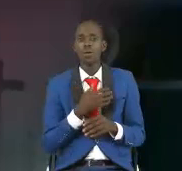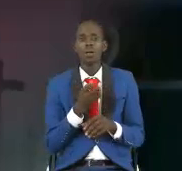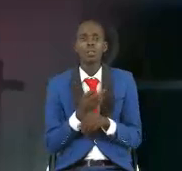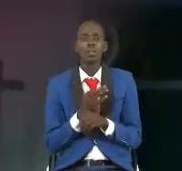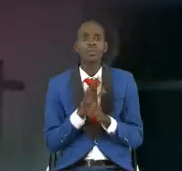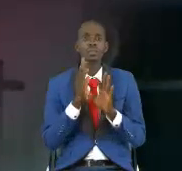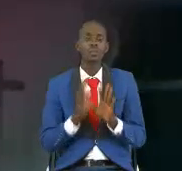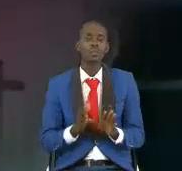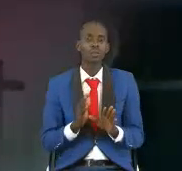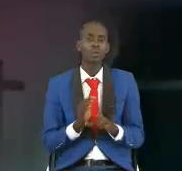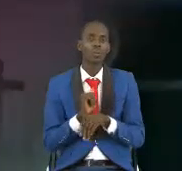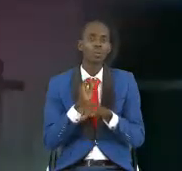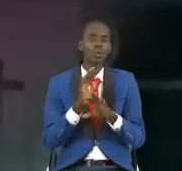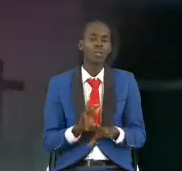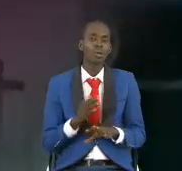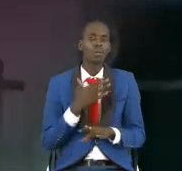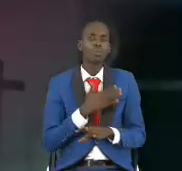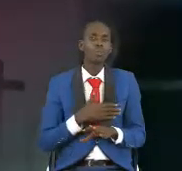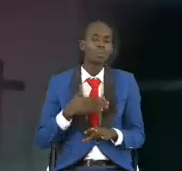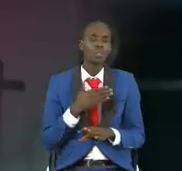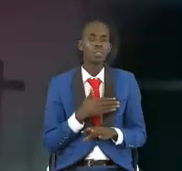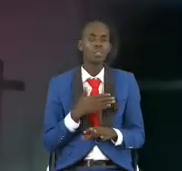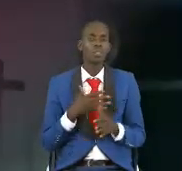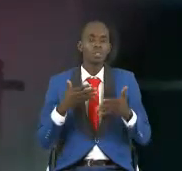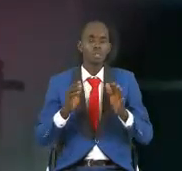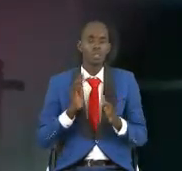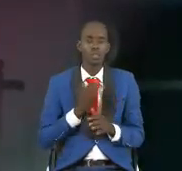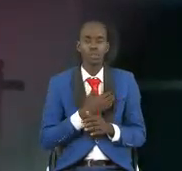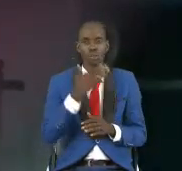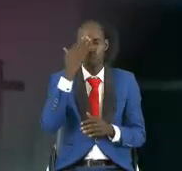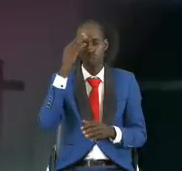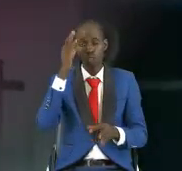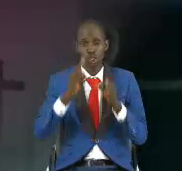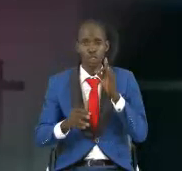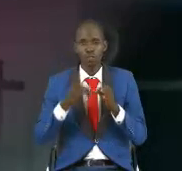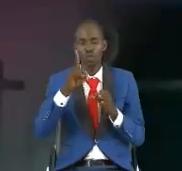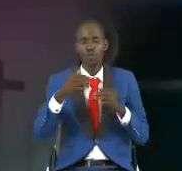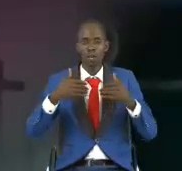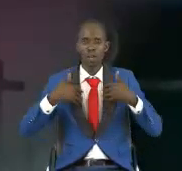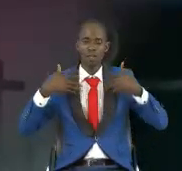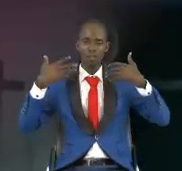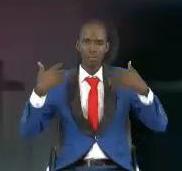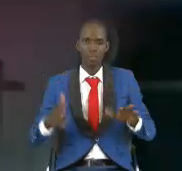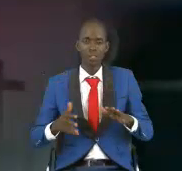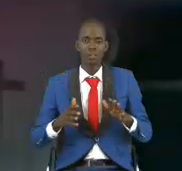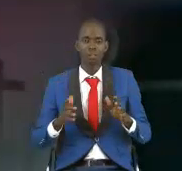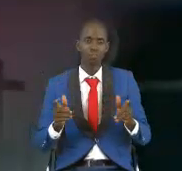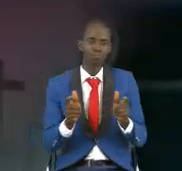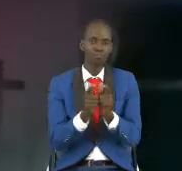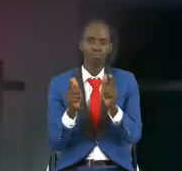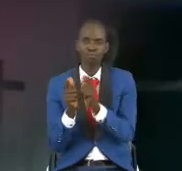please, if you are the far left and you are finished, please, in that cluster, can you wave your hand, please, the